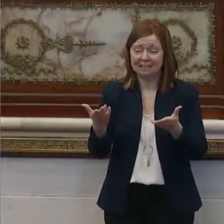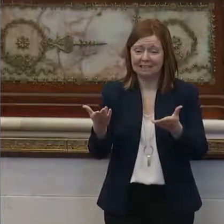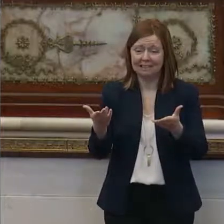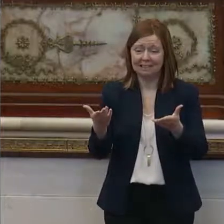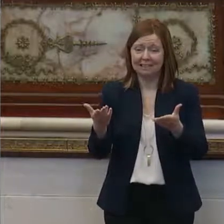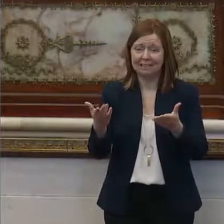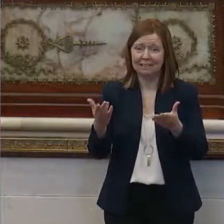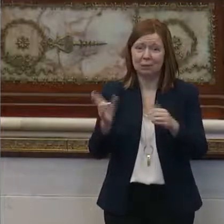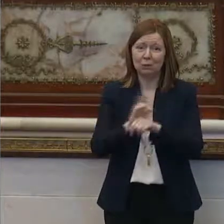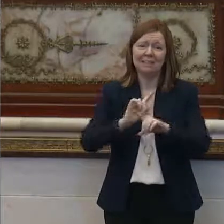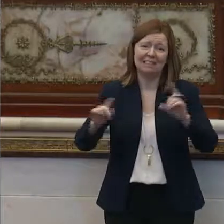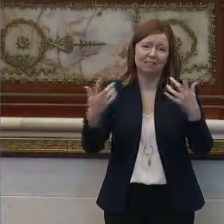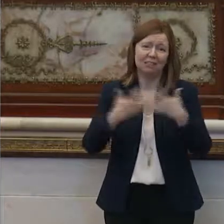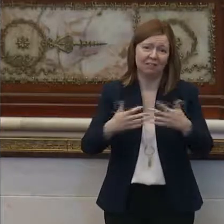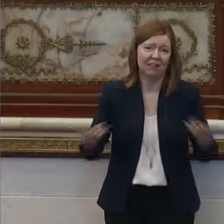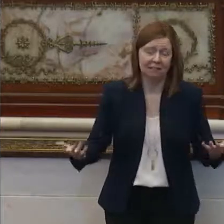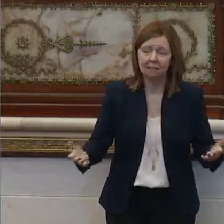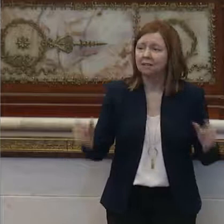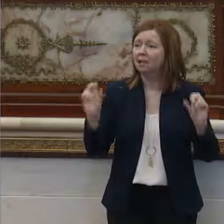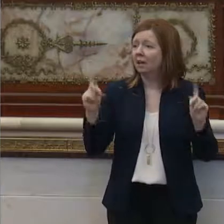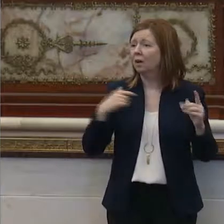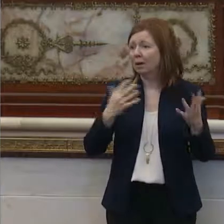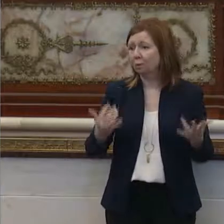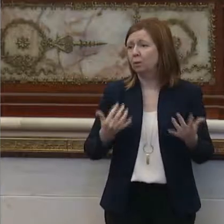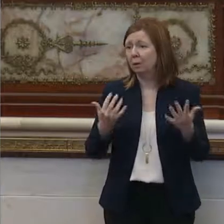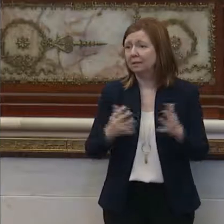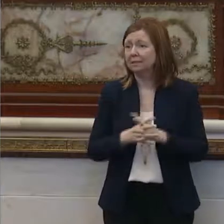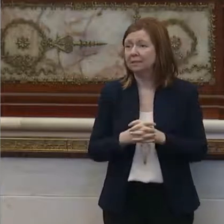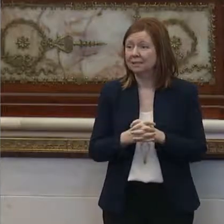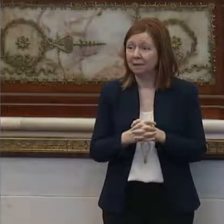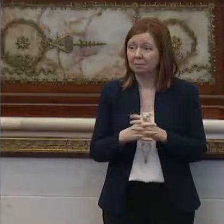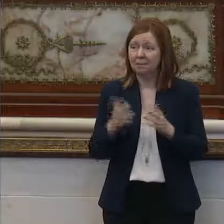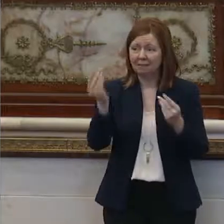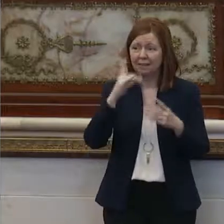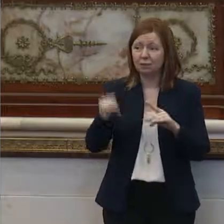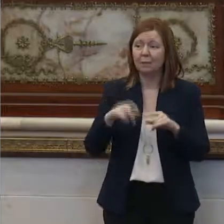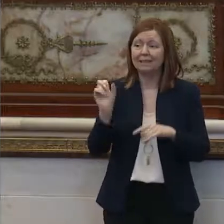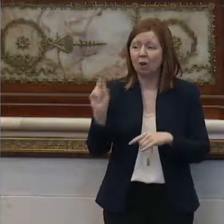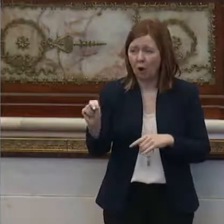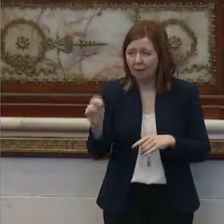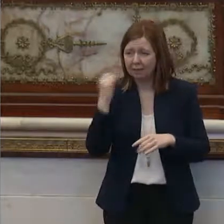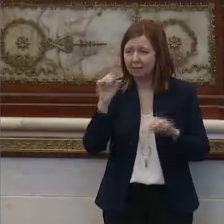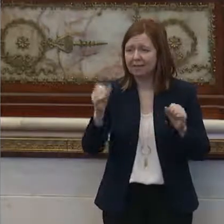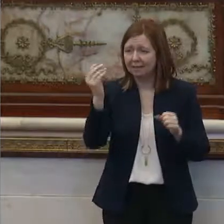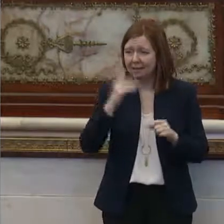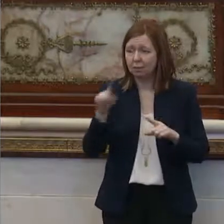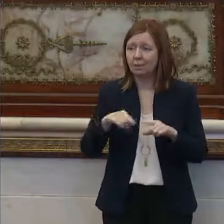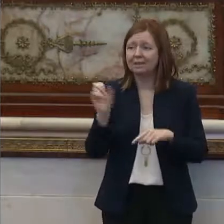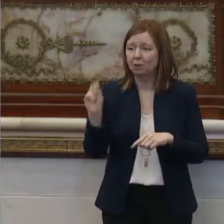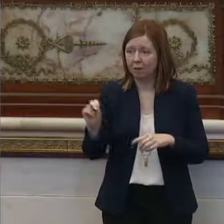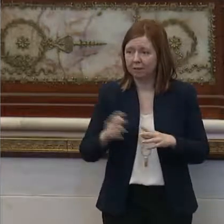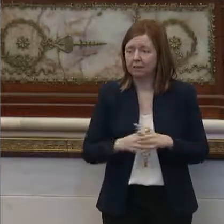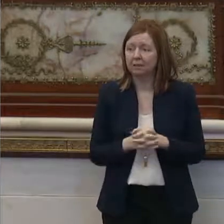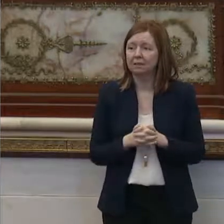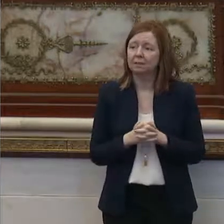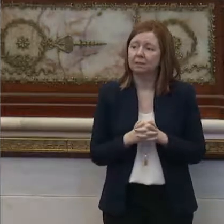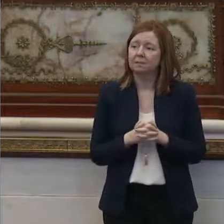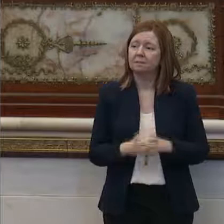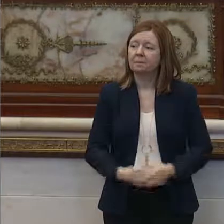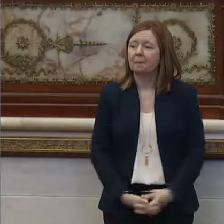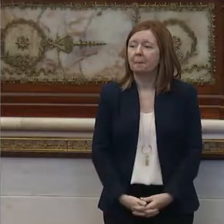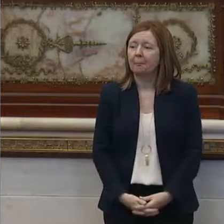different device. Okay, very good. We'll wait. Just let us know when he's on. If you could just let us know when he logs back on.